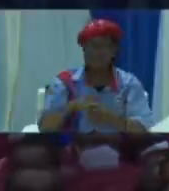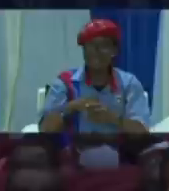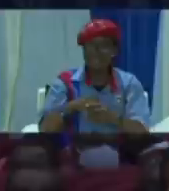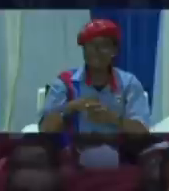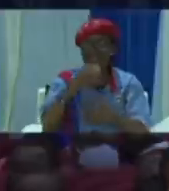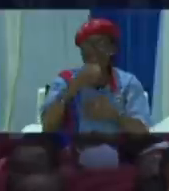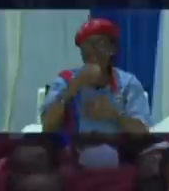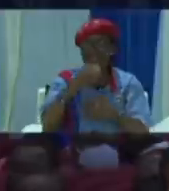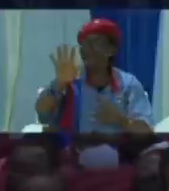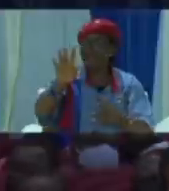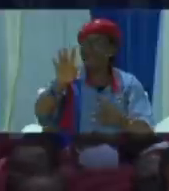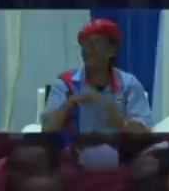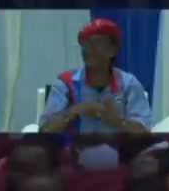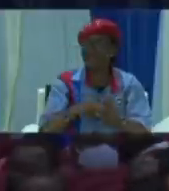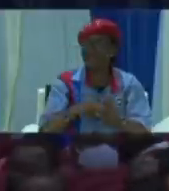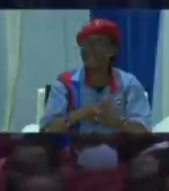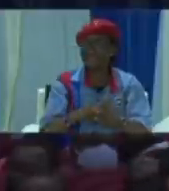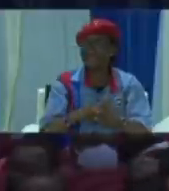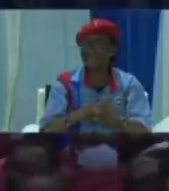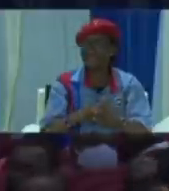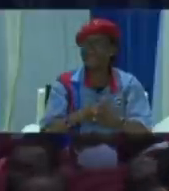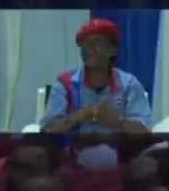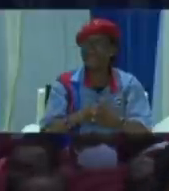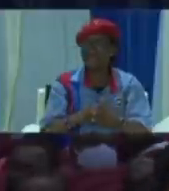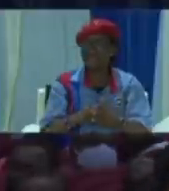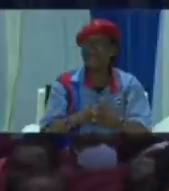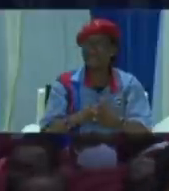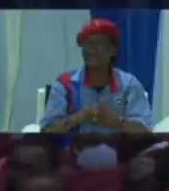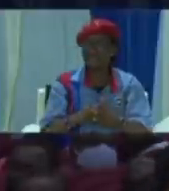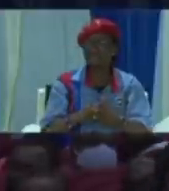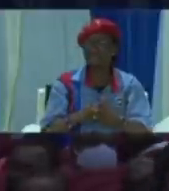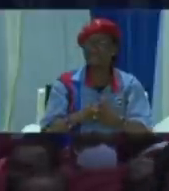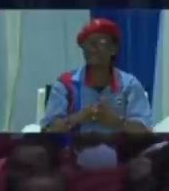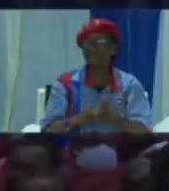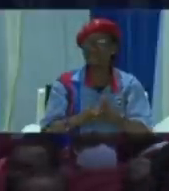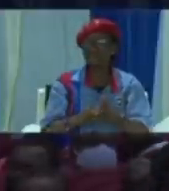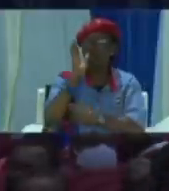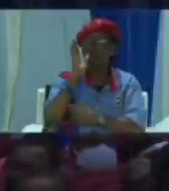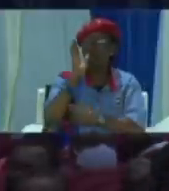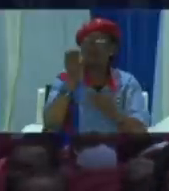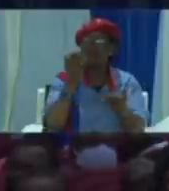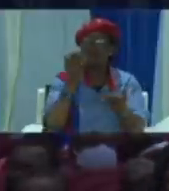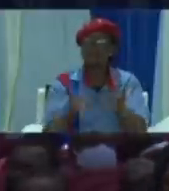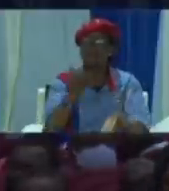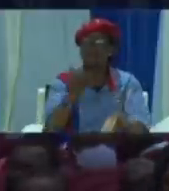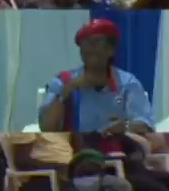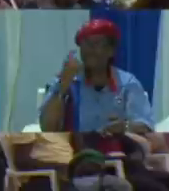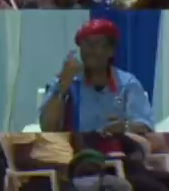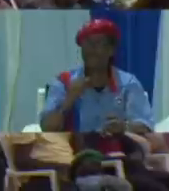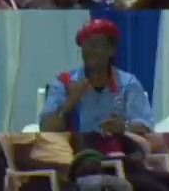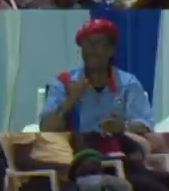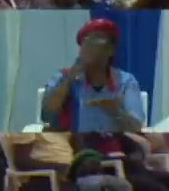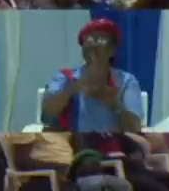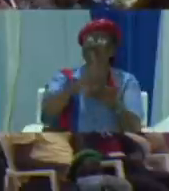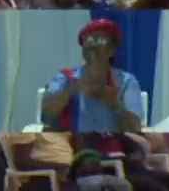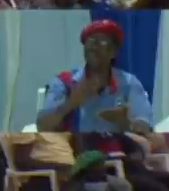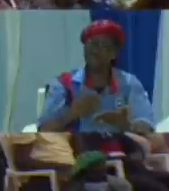5 minutes, God may say, stop. Because